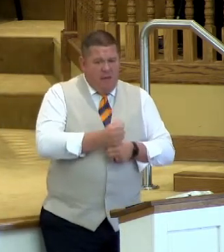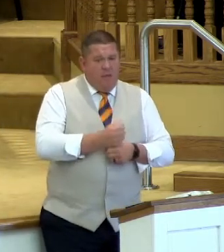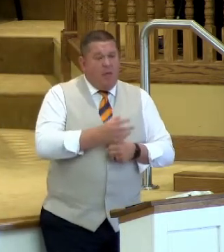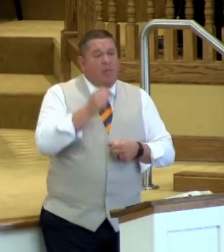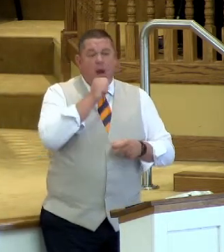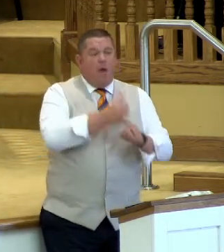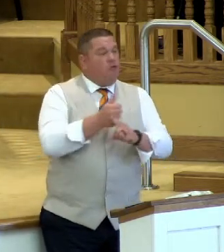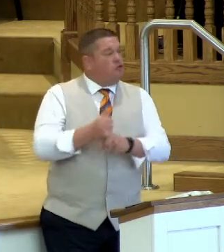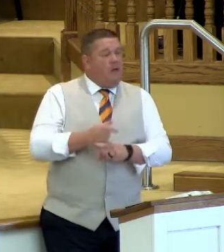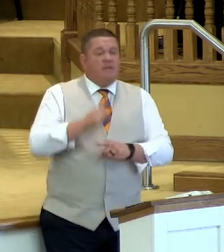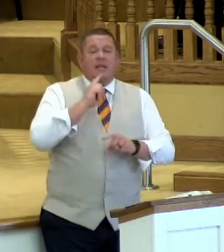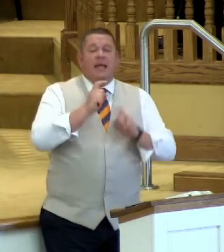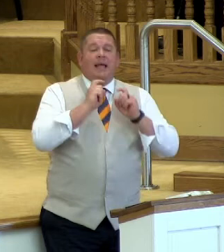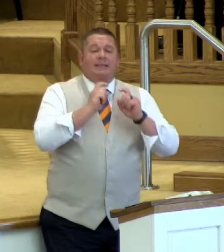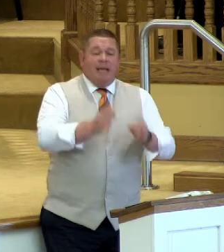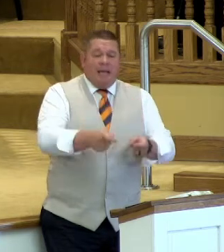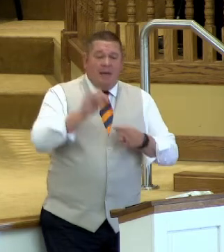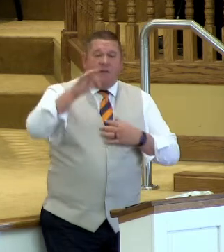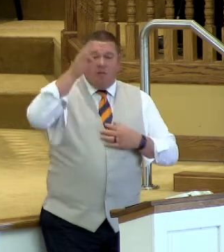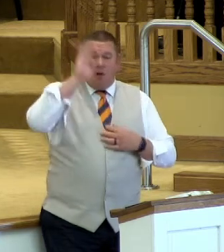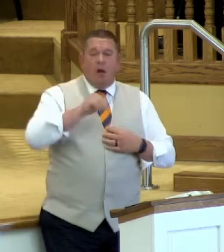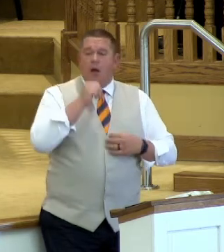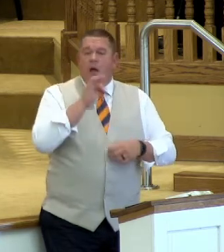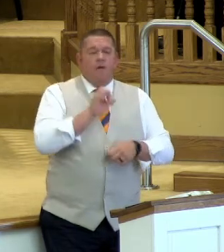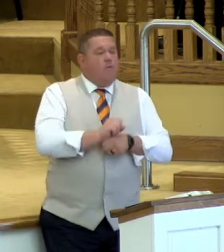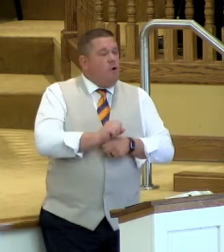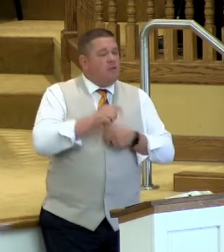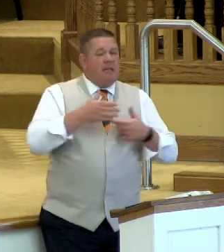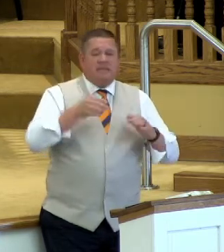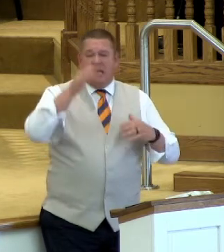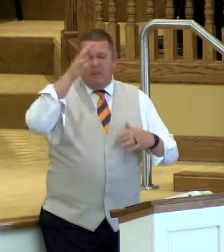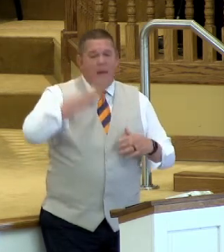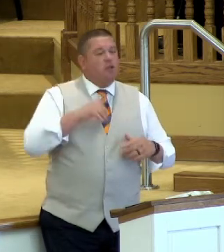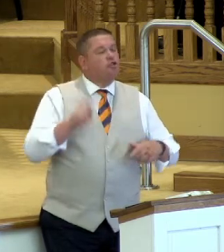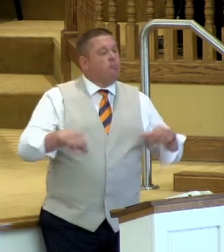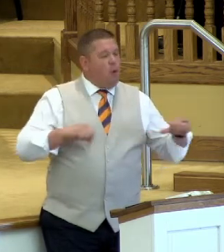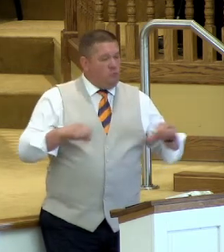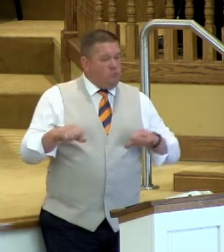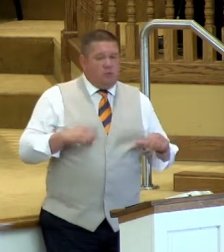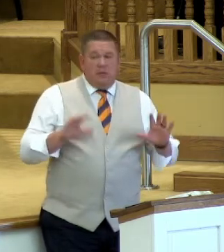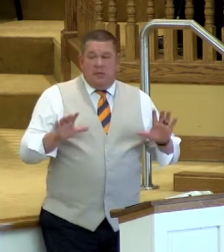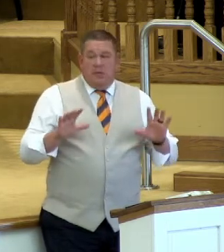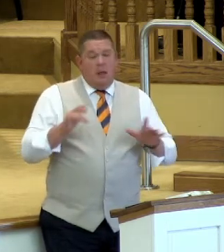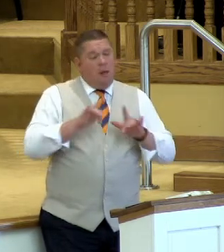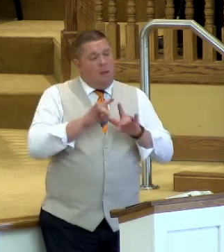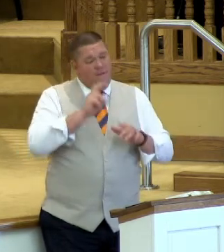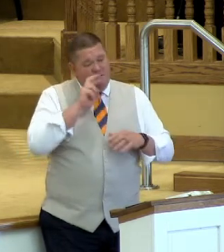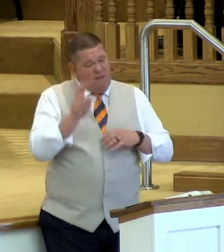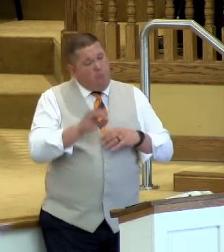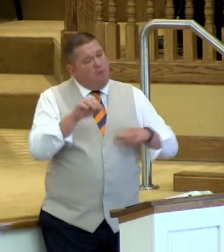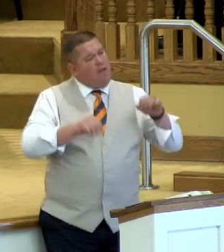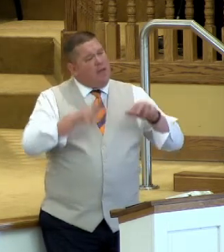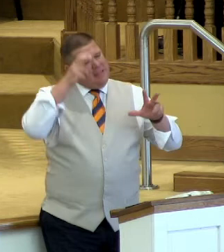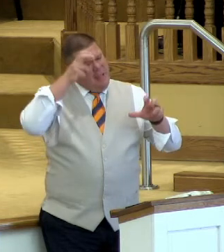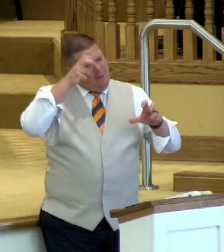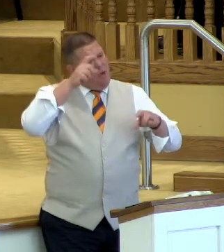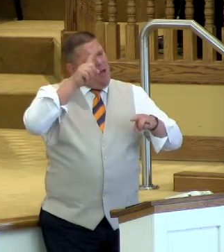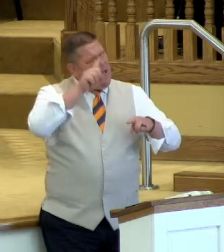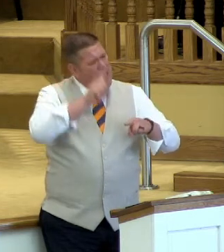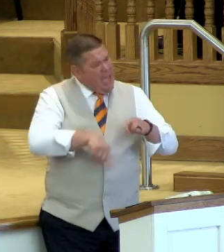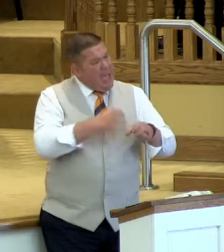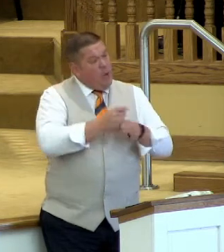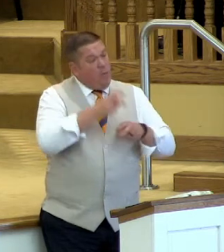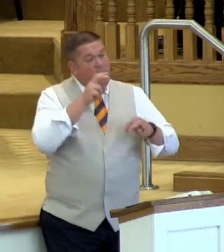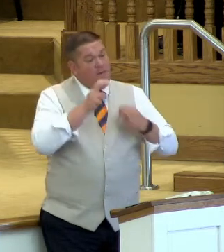For by grace are you saved through faith, and that not of yourselves. It is the gift of God, not of works, lest any man should boast. The viper of doubt. If the devil can't get you